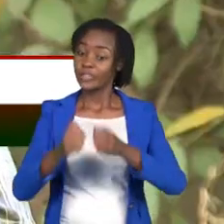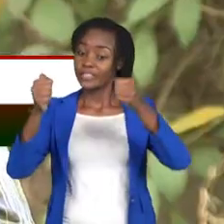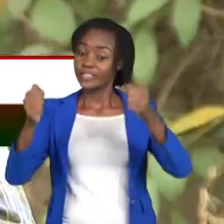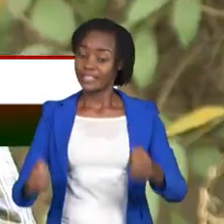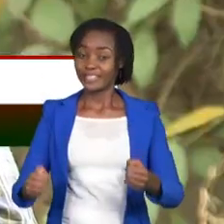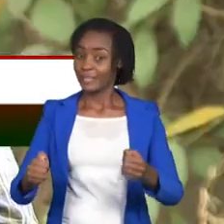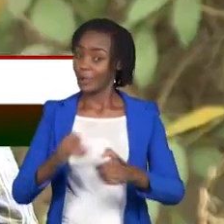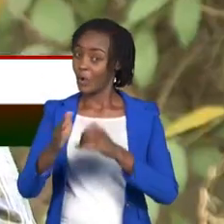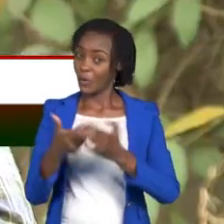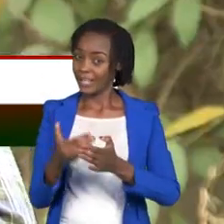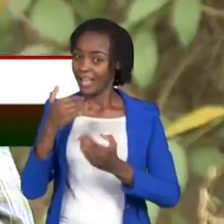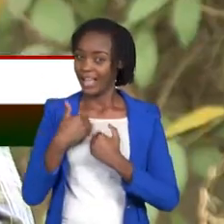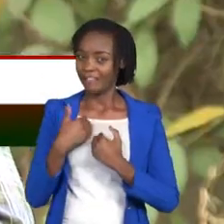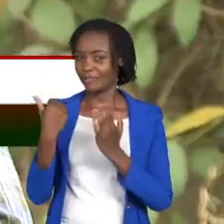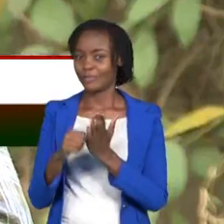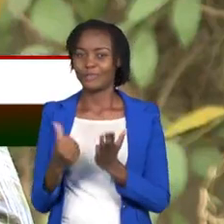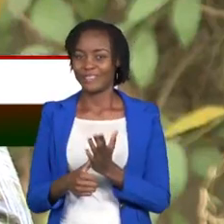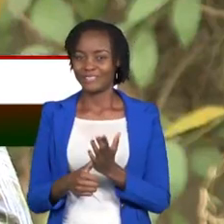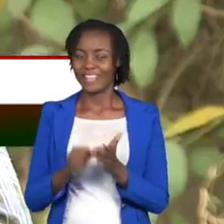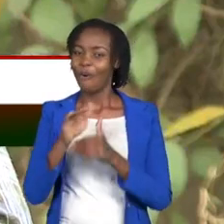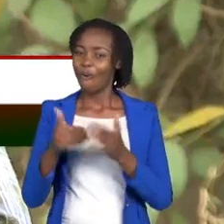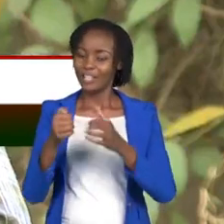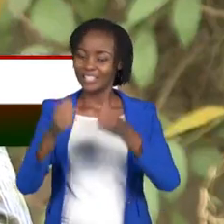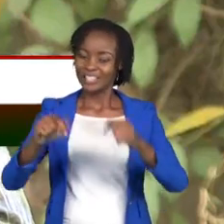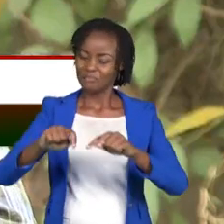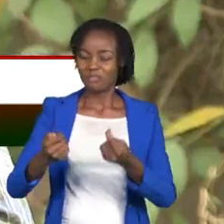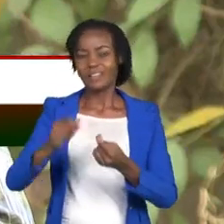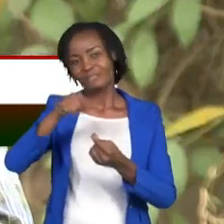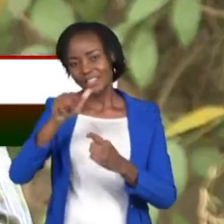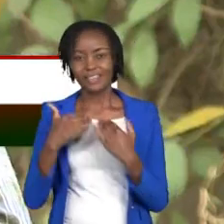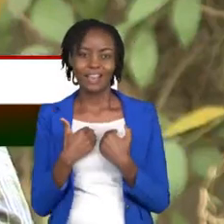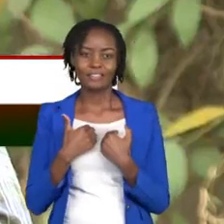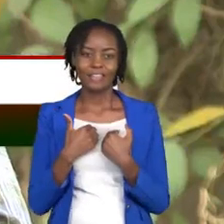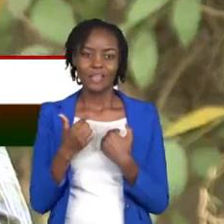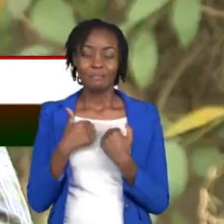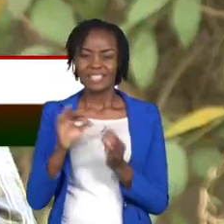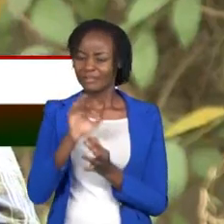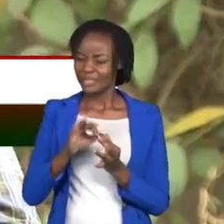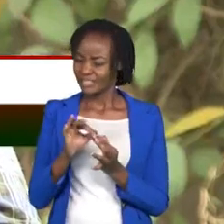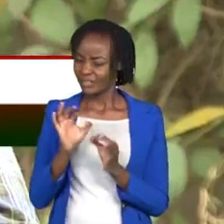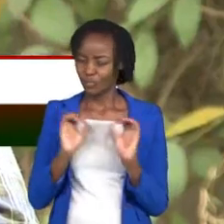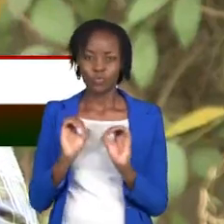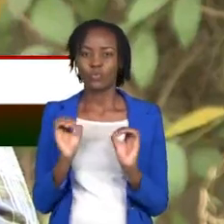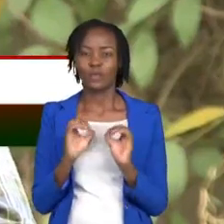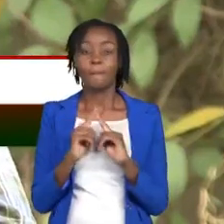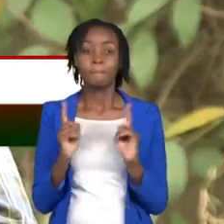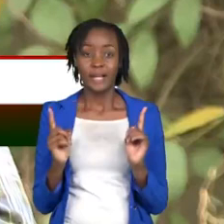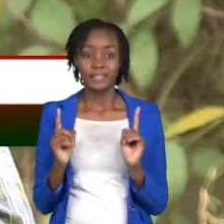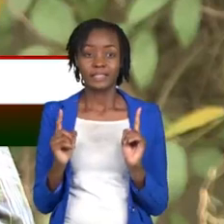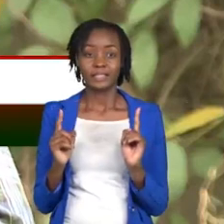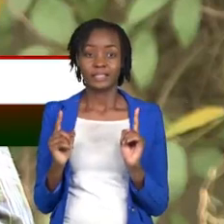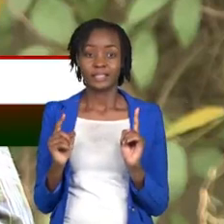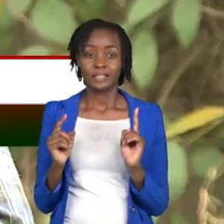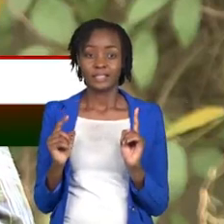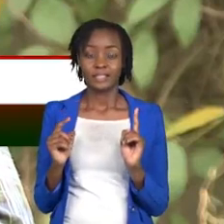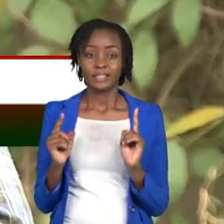human-made, it has a fault. And there's no system that we'll build that will be perfect. I agree with what Eugene says, that what Eugene and Grace have said, that,